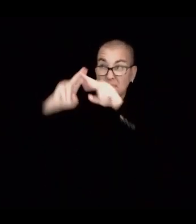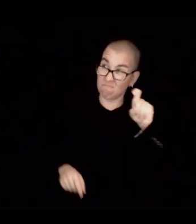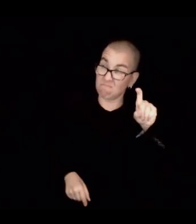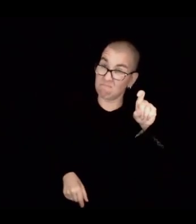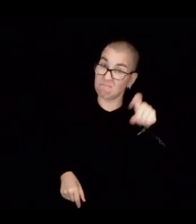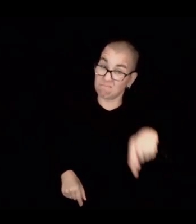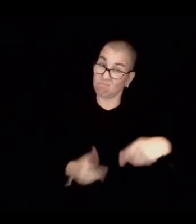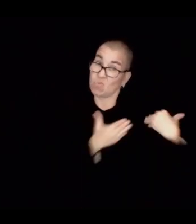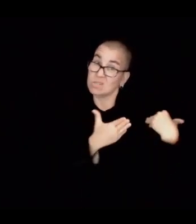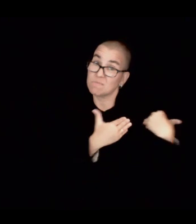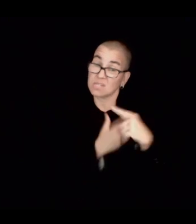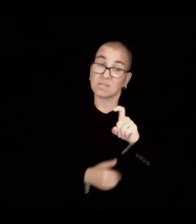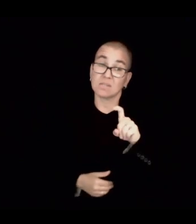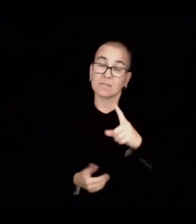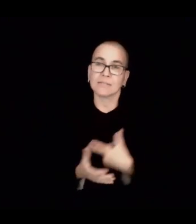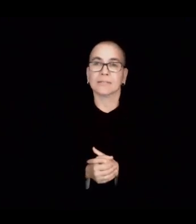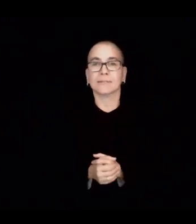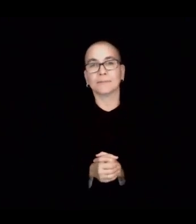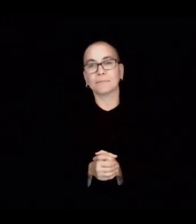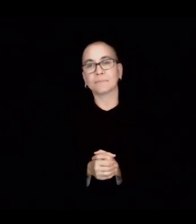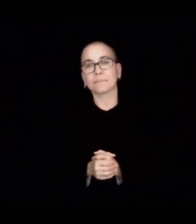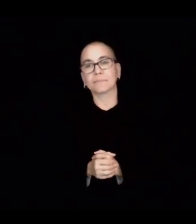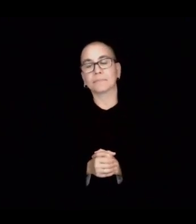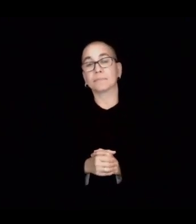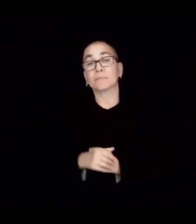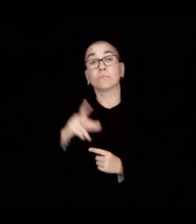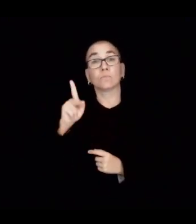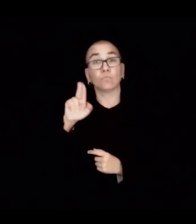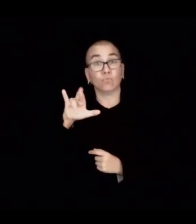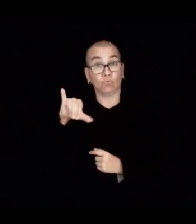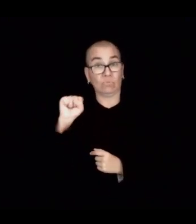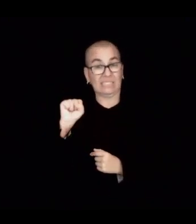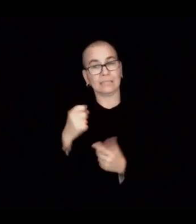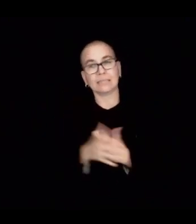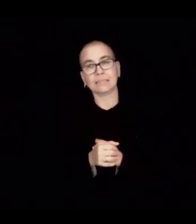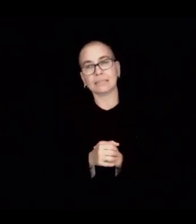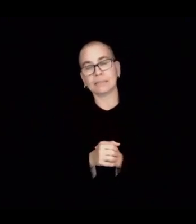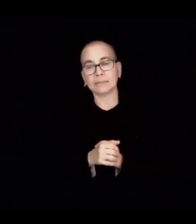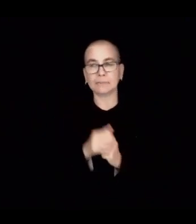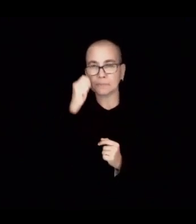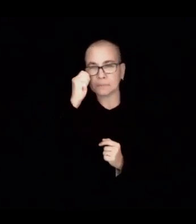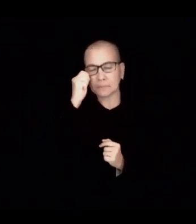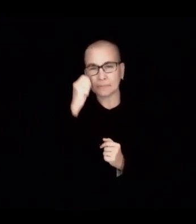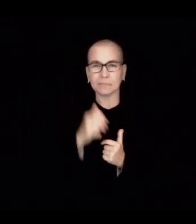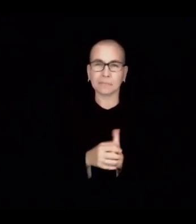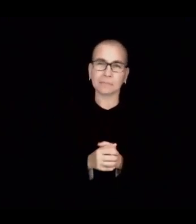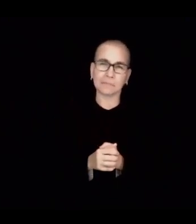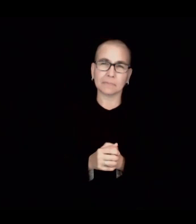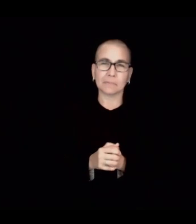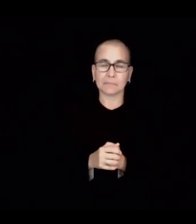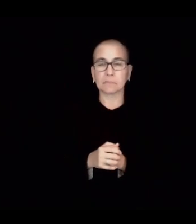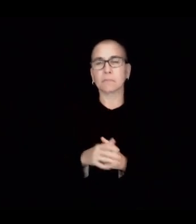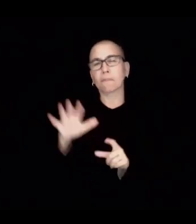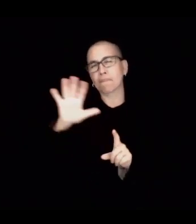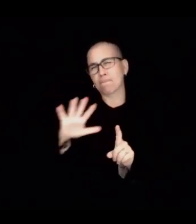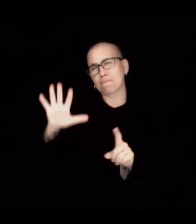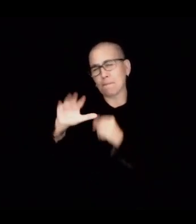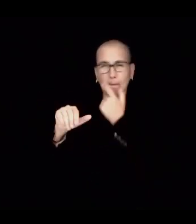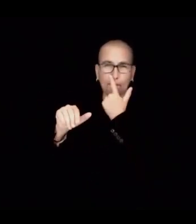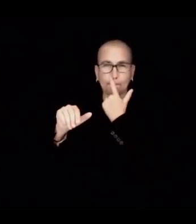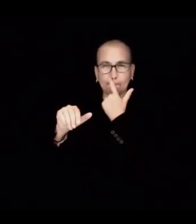We've got roughly 100 or so cases in that area, and it really is focused